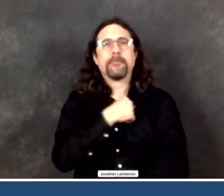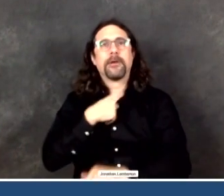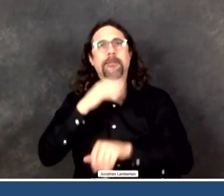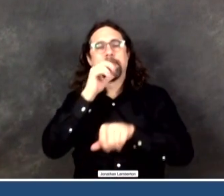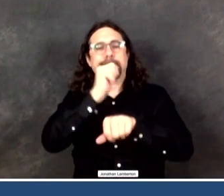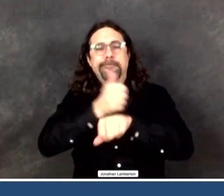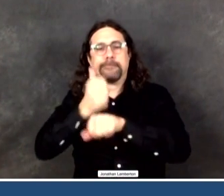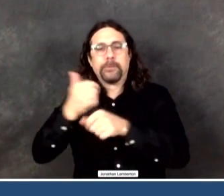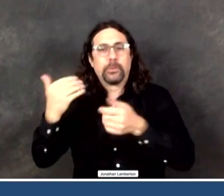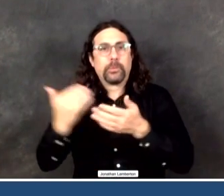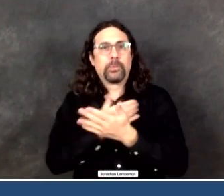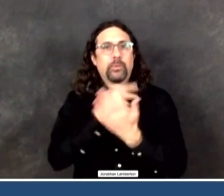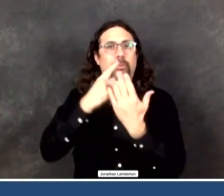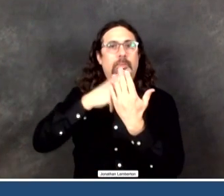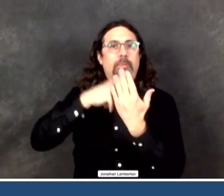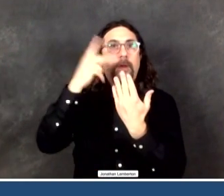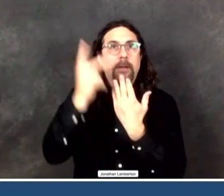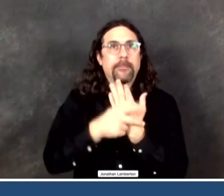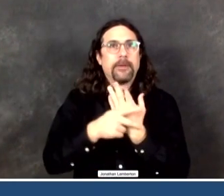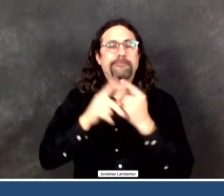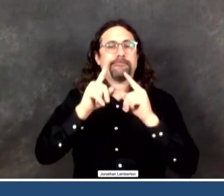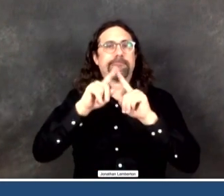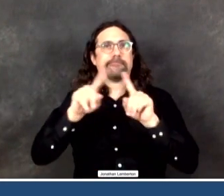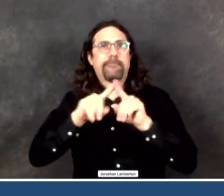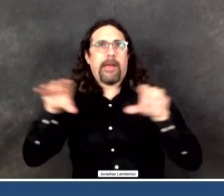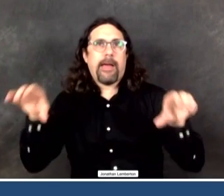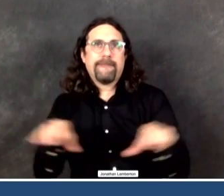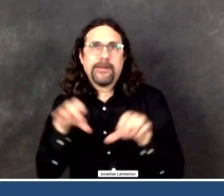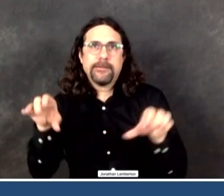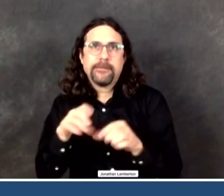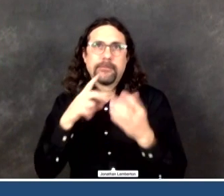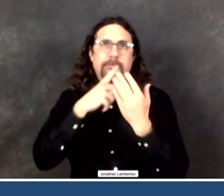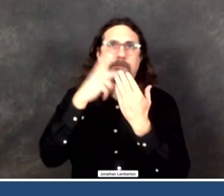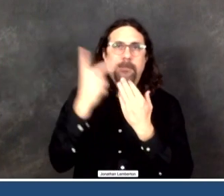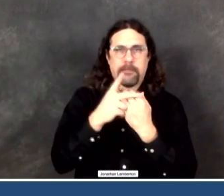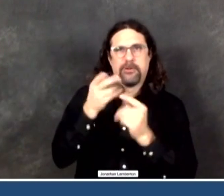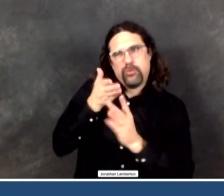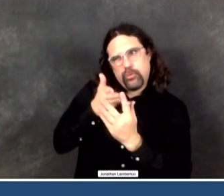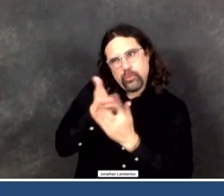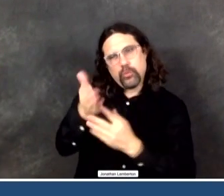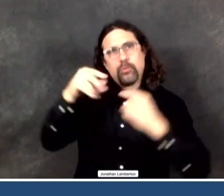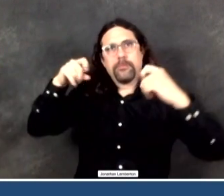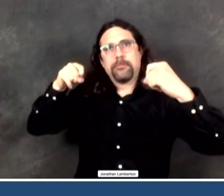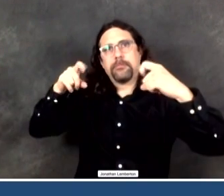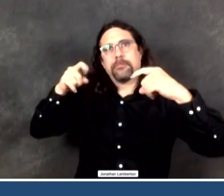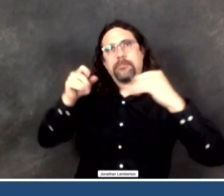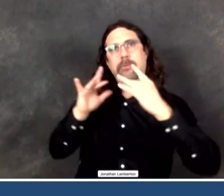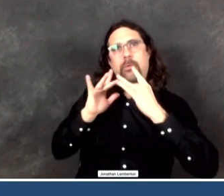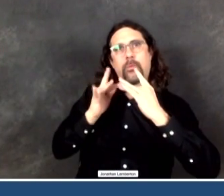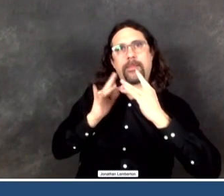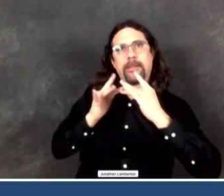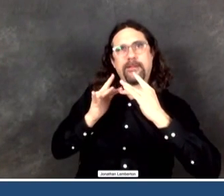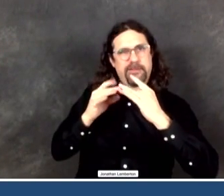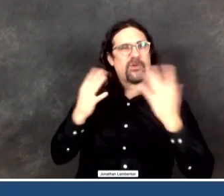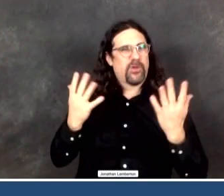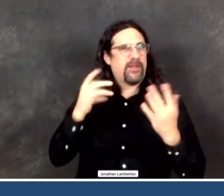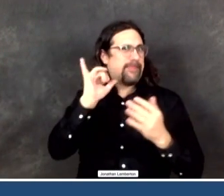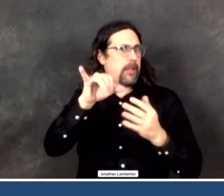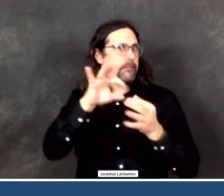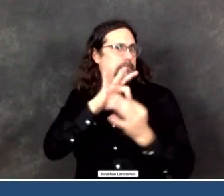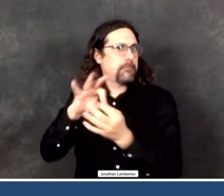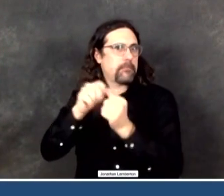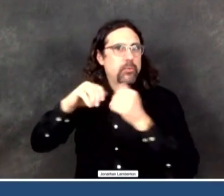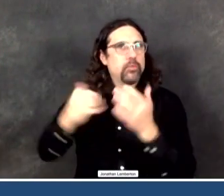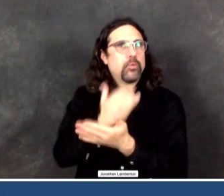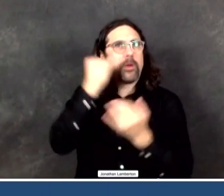creating all sorts of important new ideas to help our kids. The Parks Department has put together some great new programming